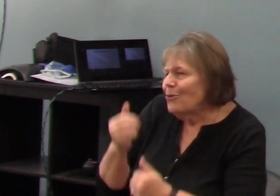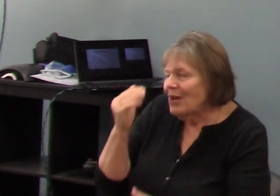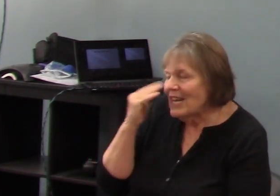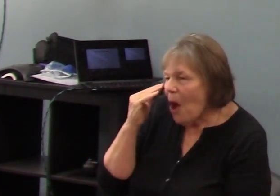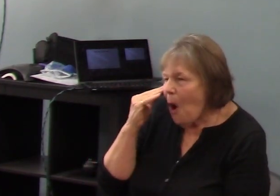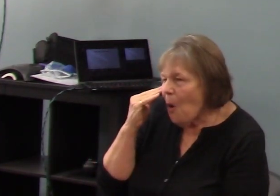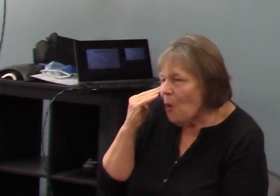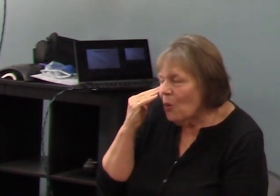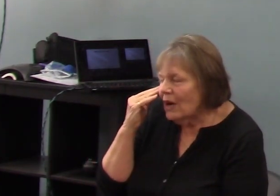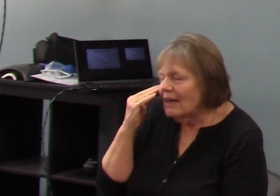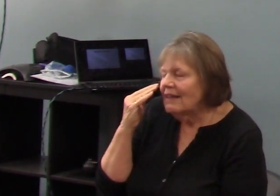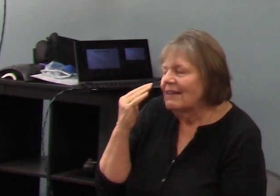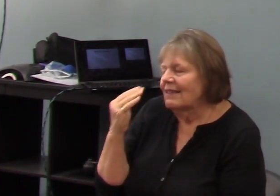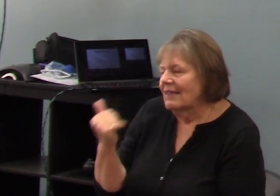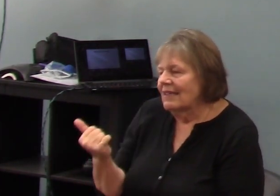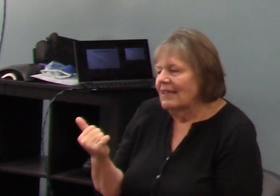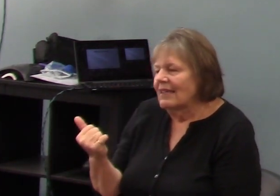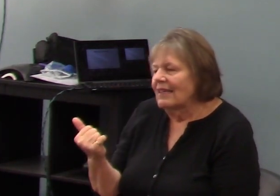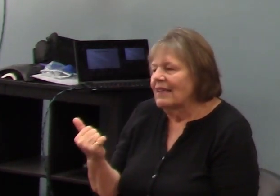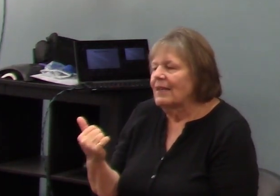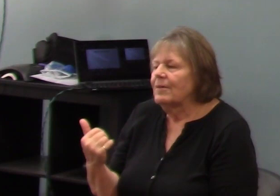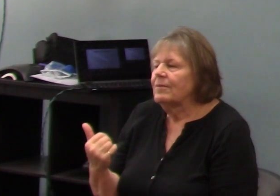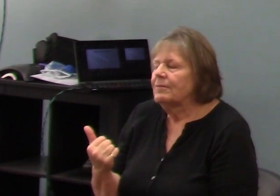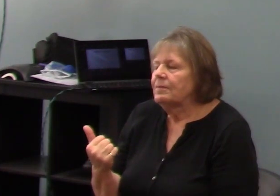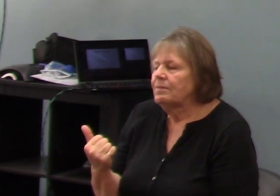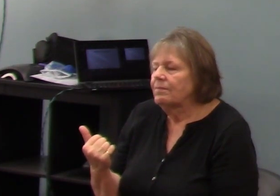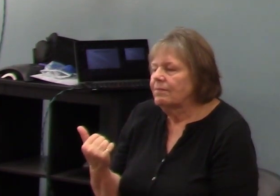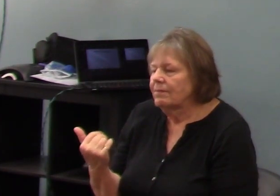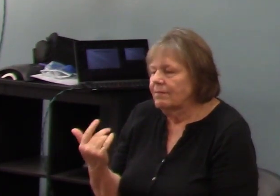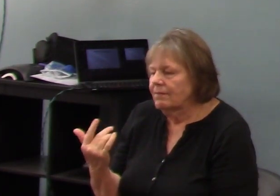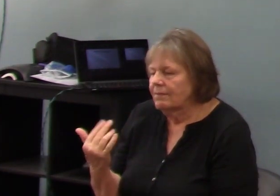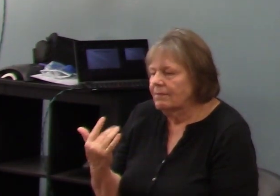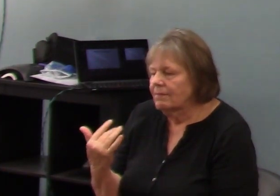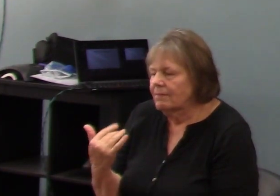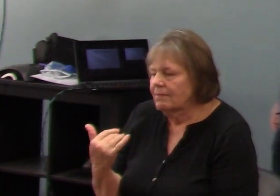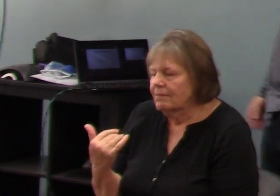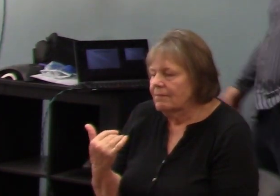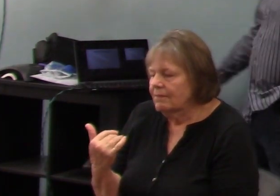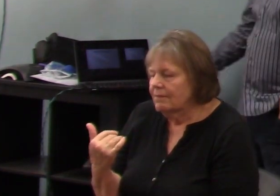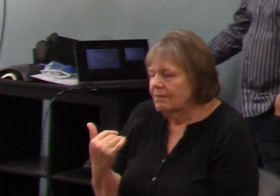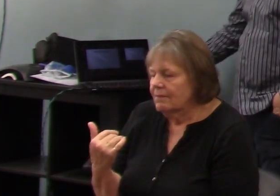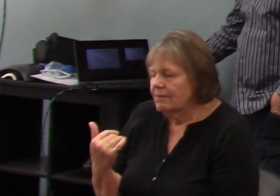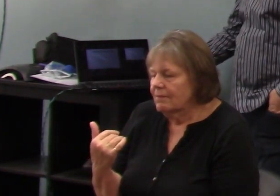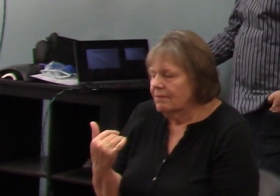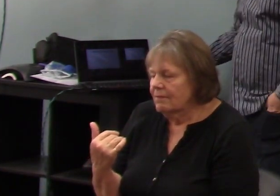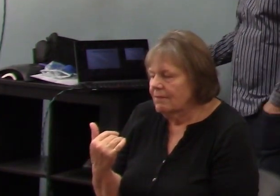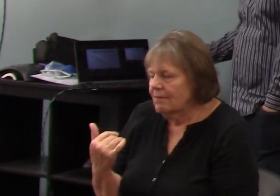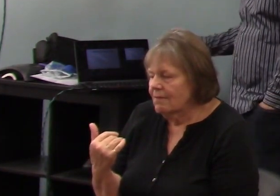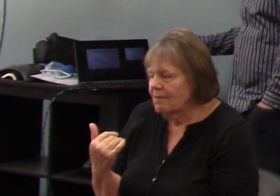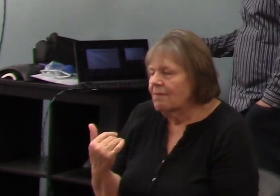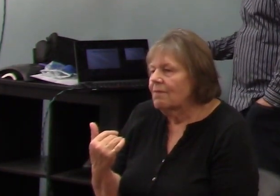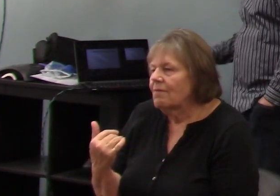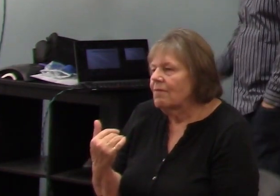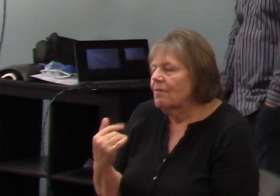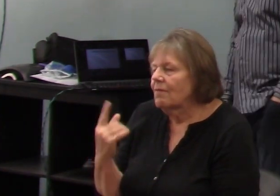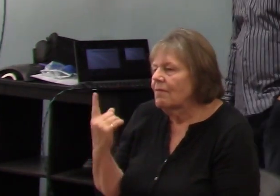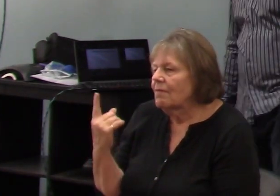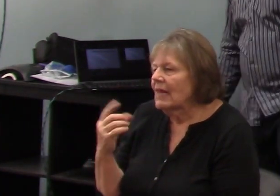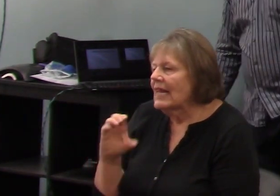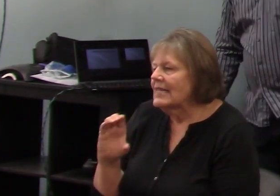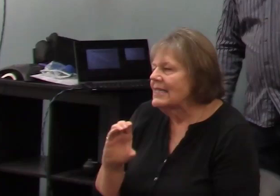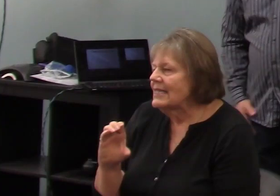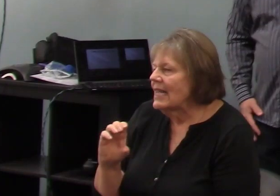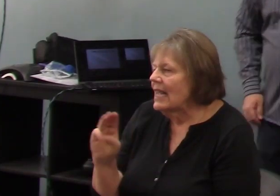about today a little bit, discussing our fine-tuning arguments. So, I want to talk about something about this CMB.